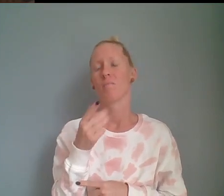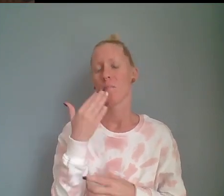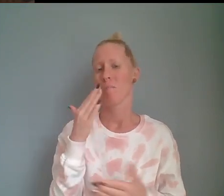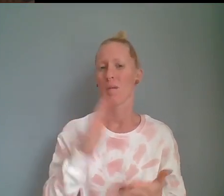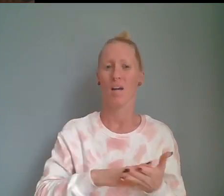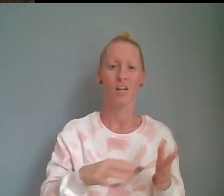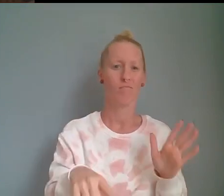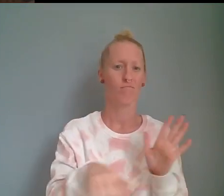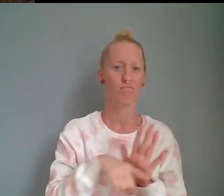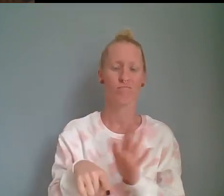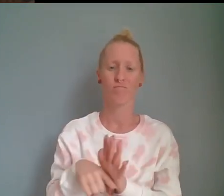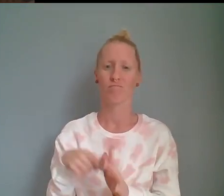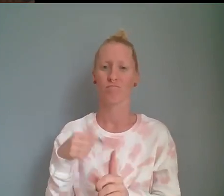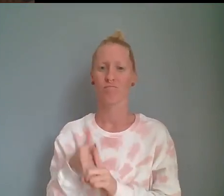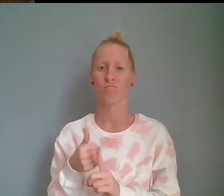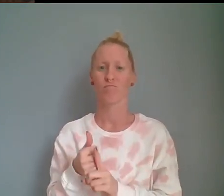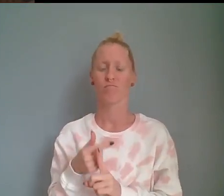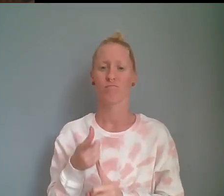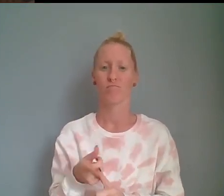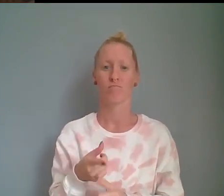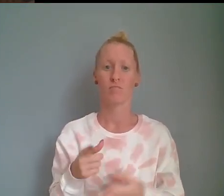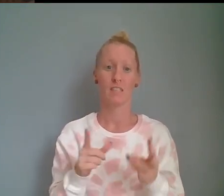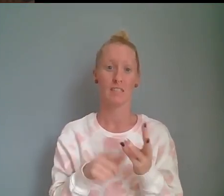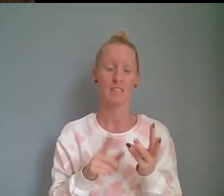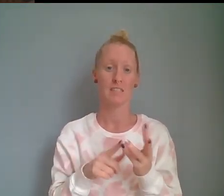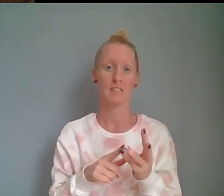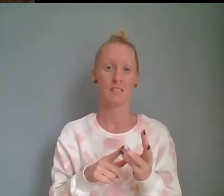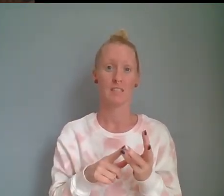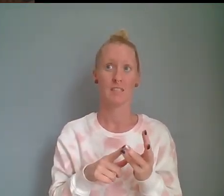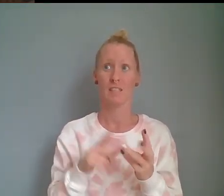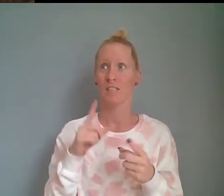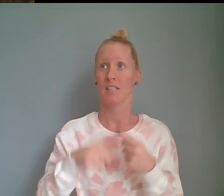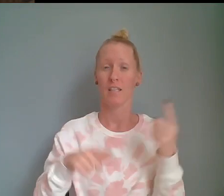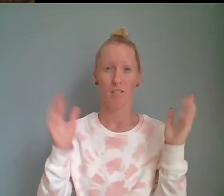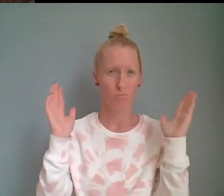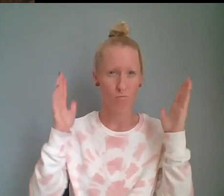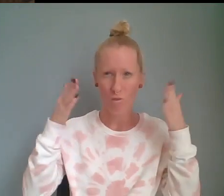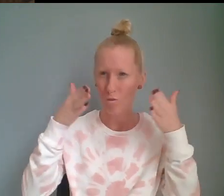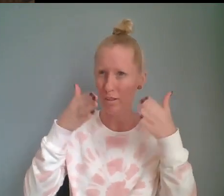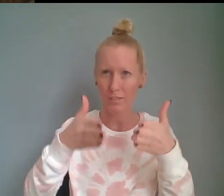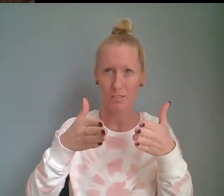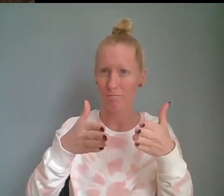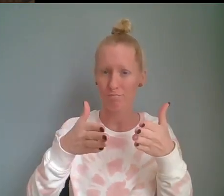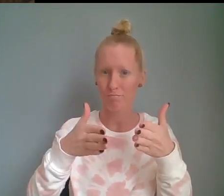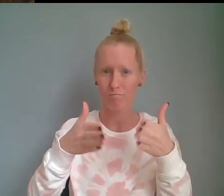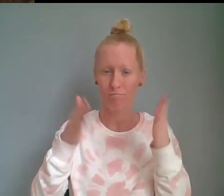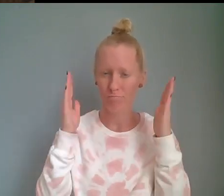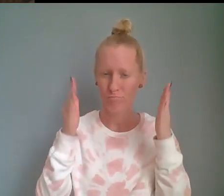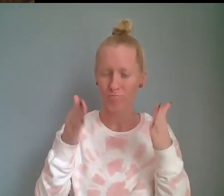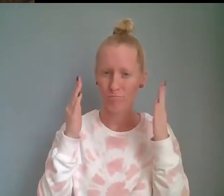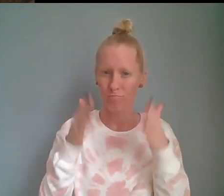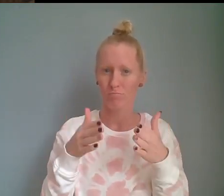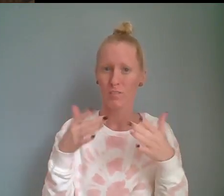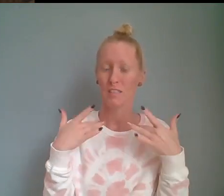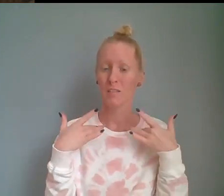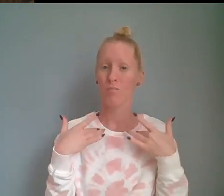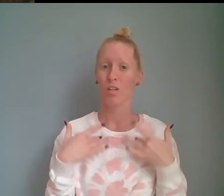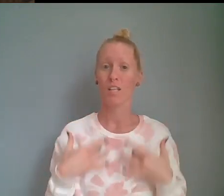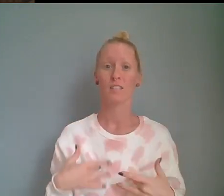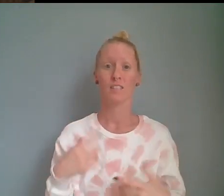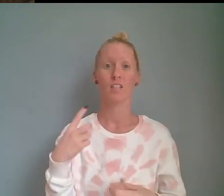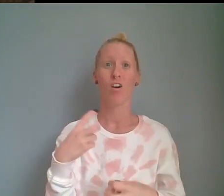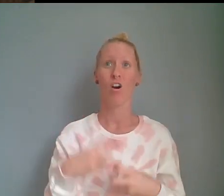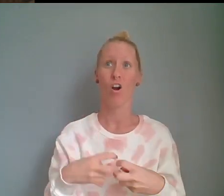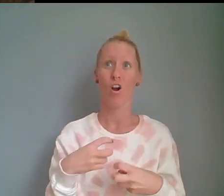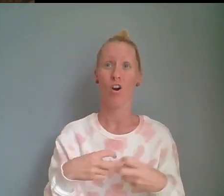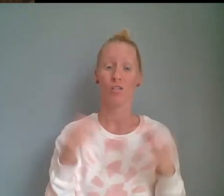Number 6 is diminished ability to concentrate or indecisiveness. When you're depressed, it's really hard to